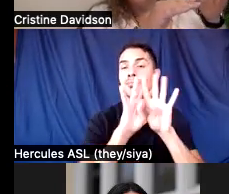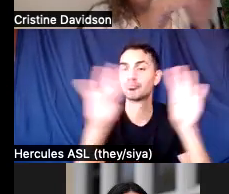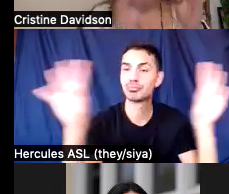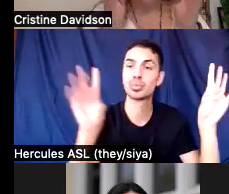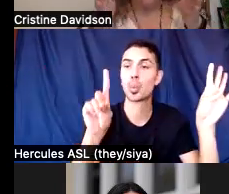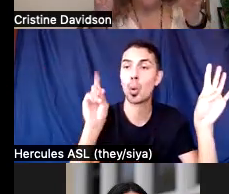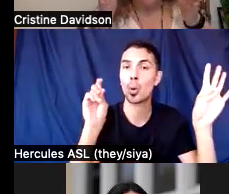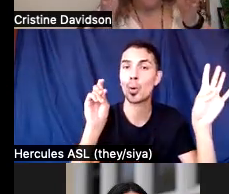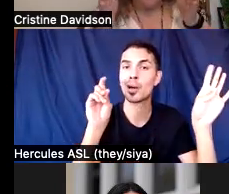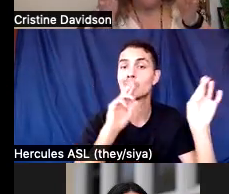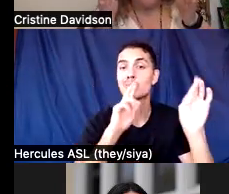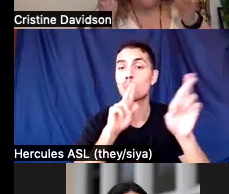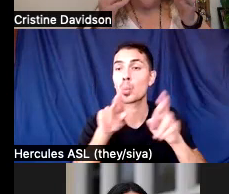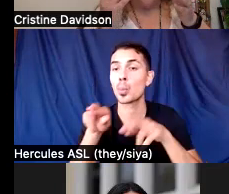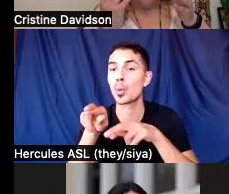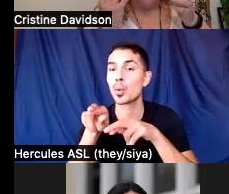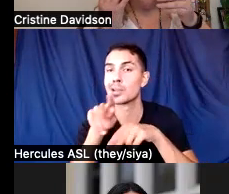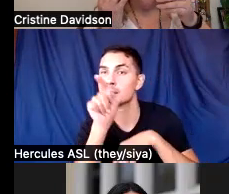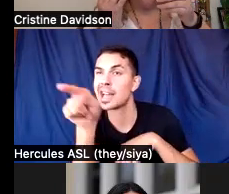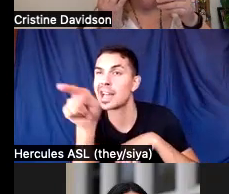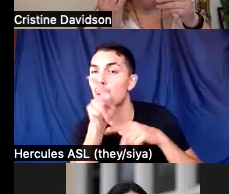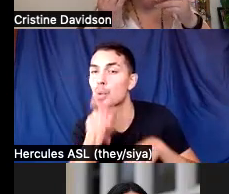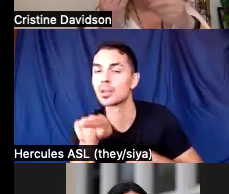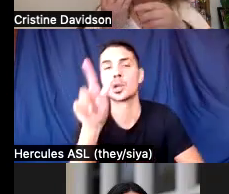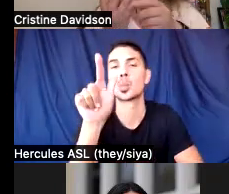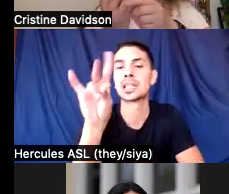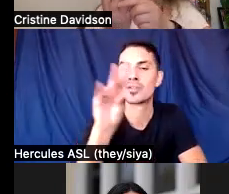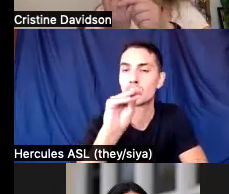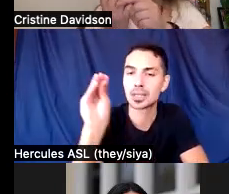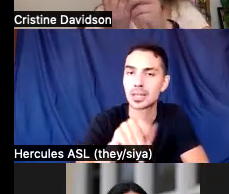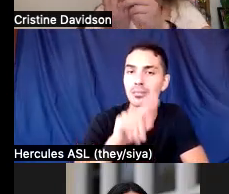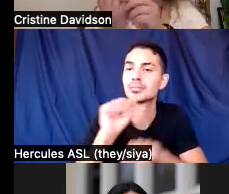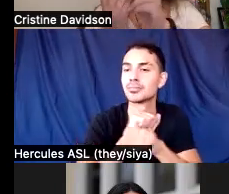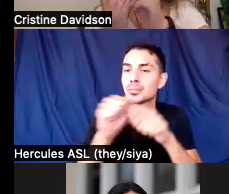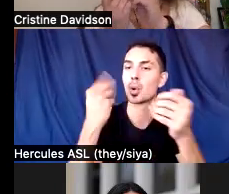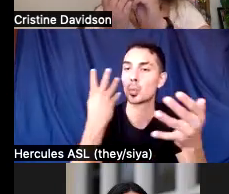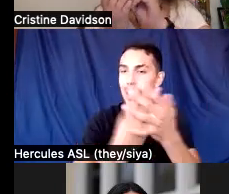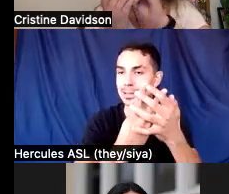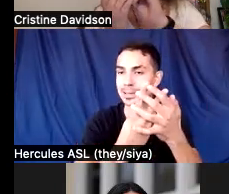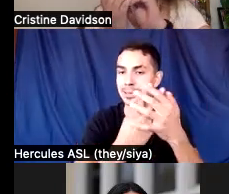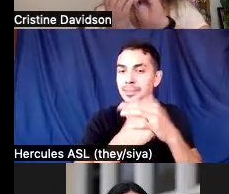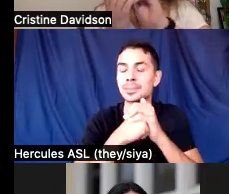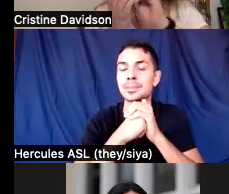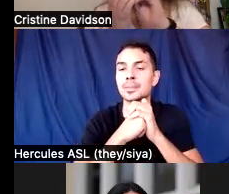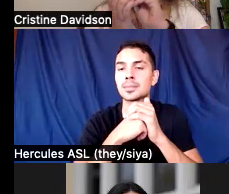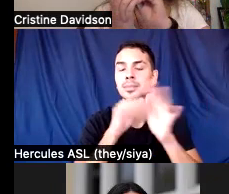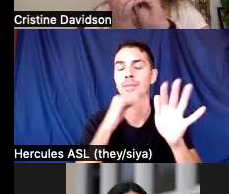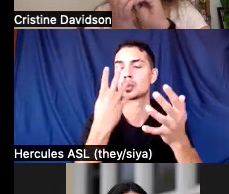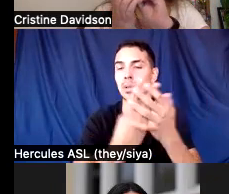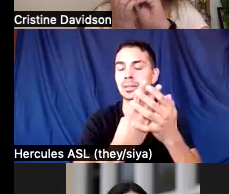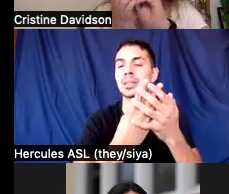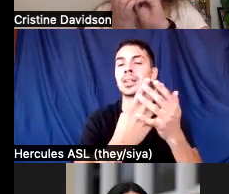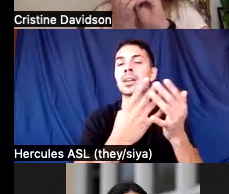right? So now there's only 3 or 4 people standing here. And then only about half maybe 2 or 3 of them, there'll be arrests